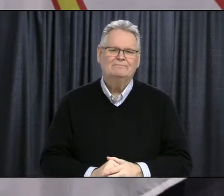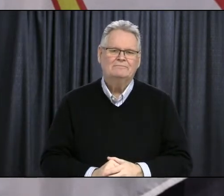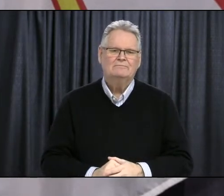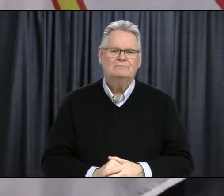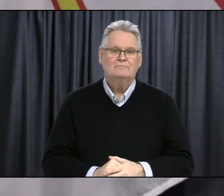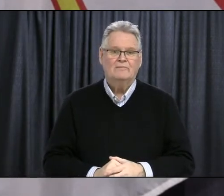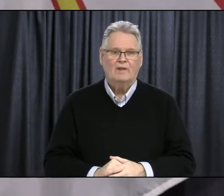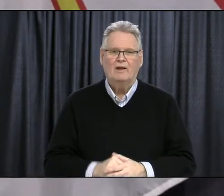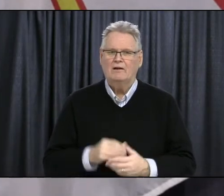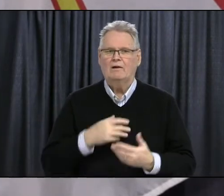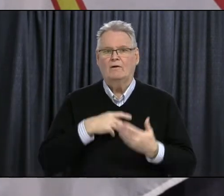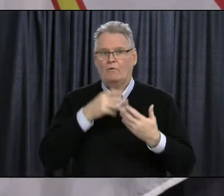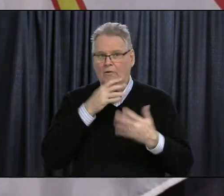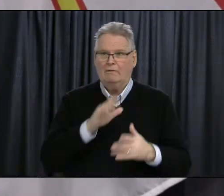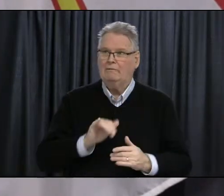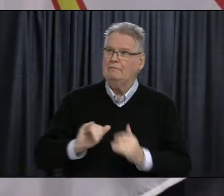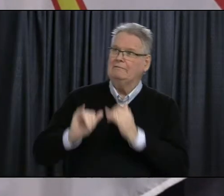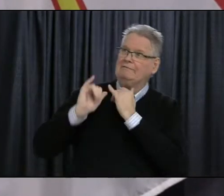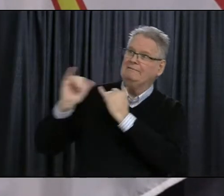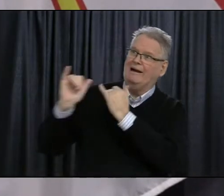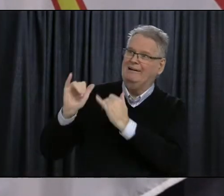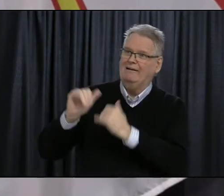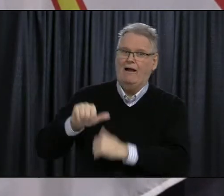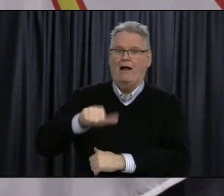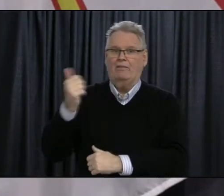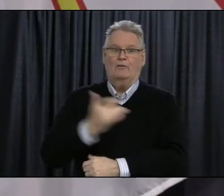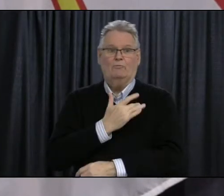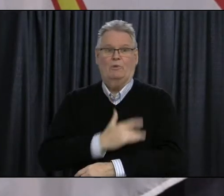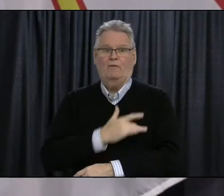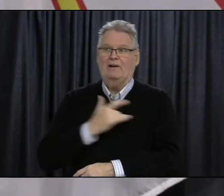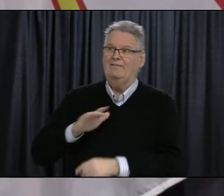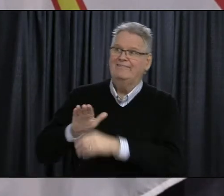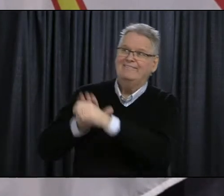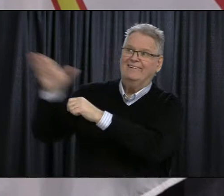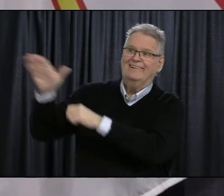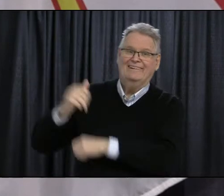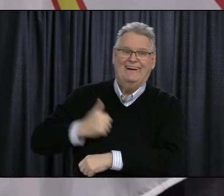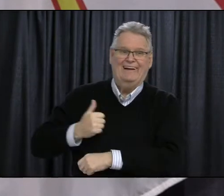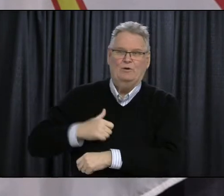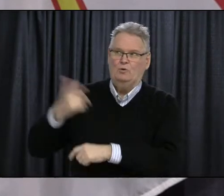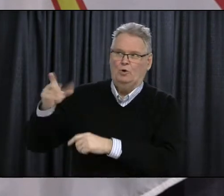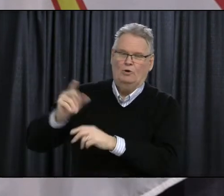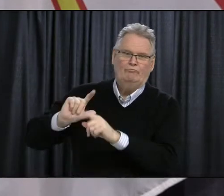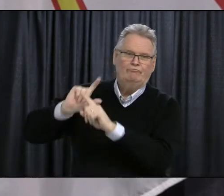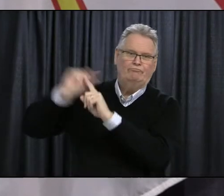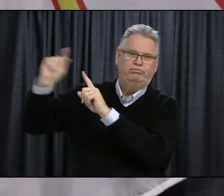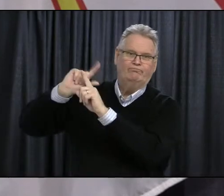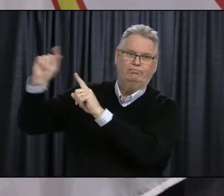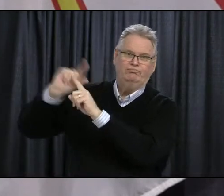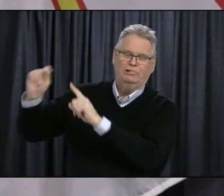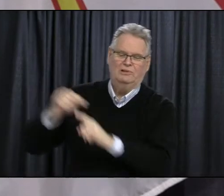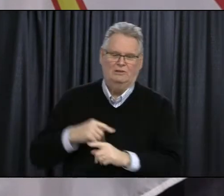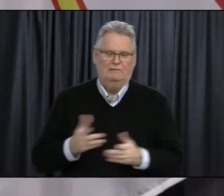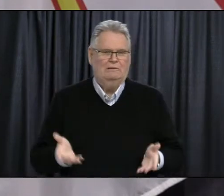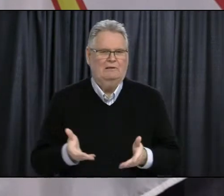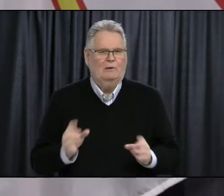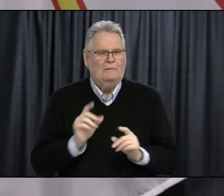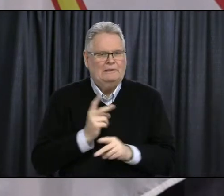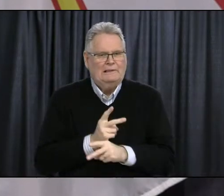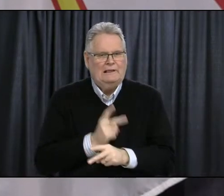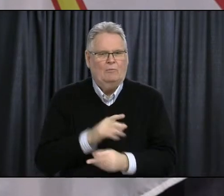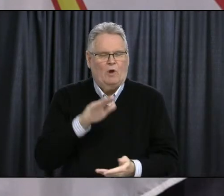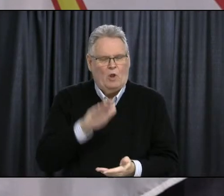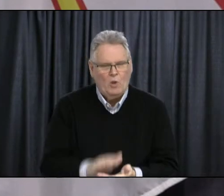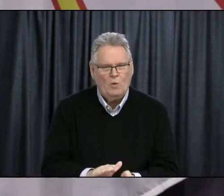to help keep COVID at bay. This is a team effort between federal and provincial governments, public health, border officials, municipalities,